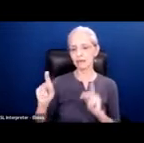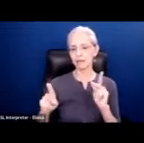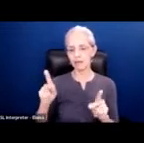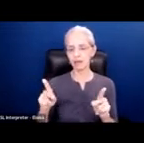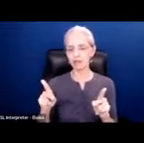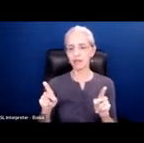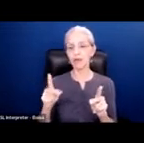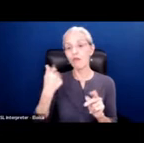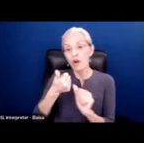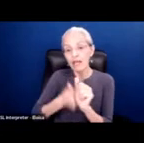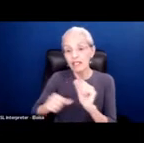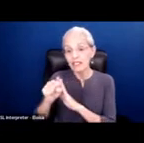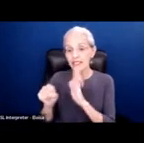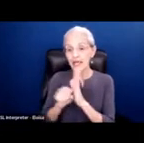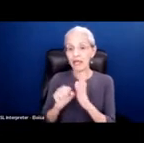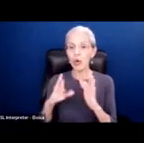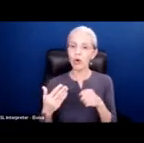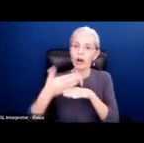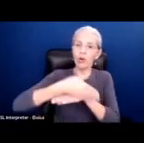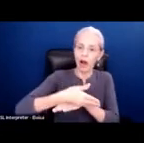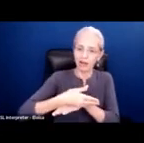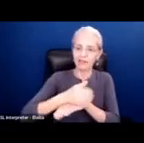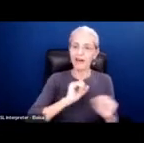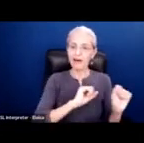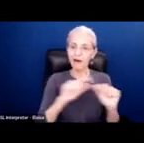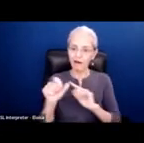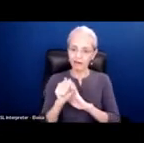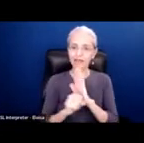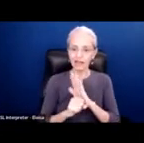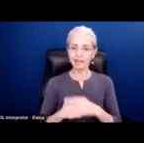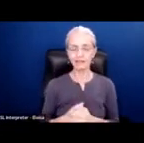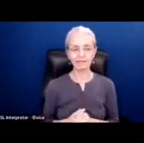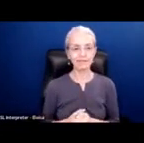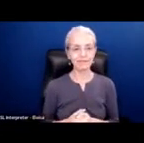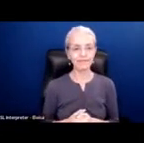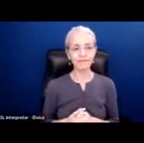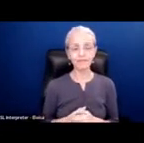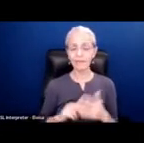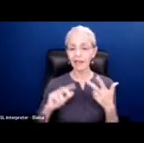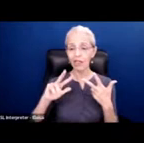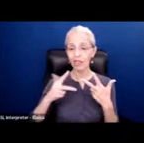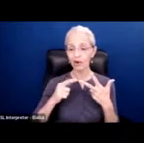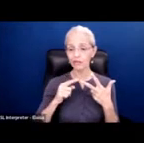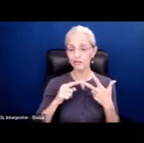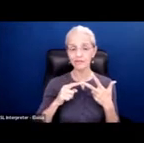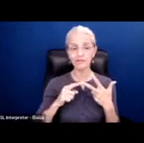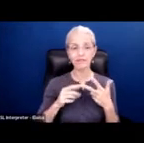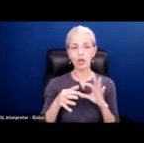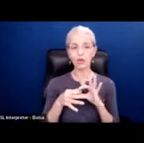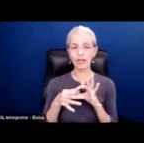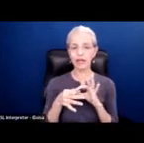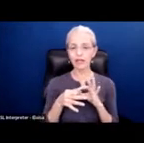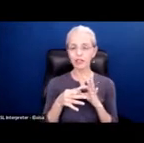within each state or across all states. The third limitation is related to